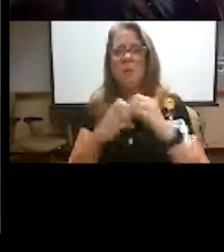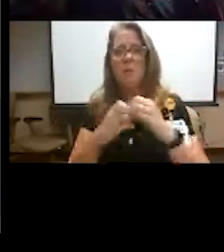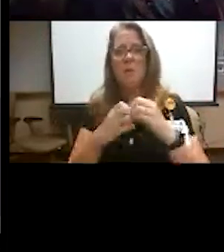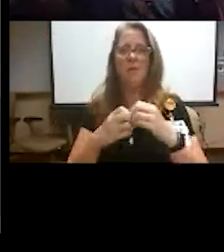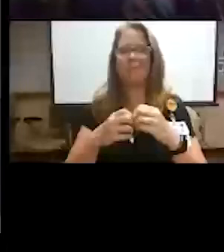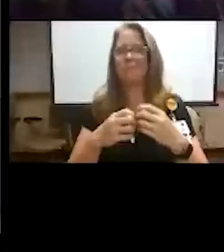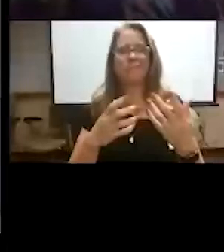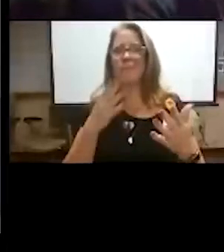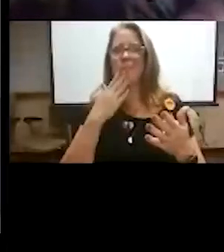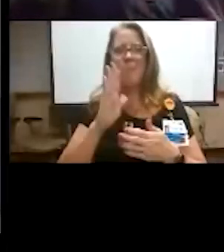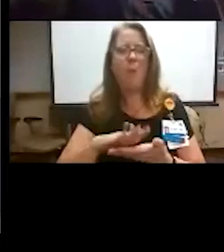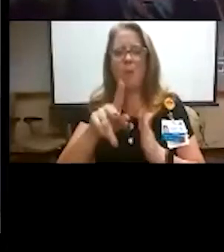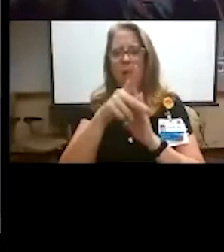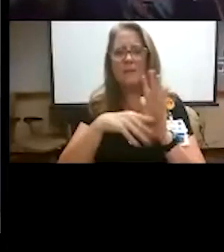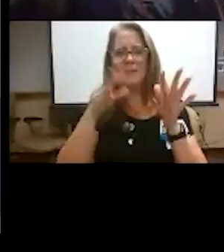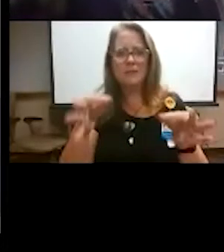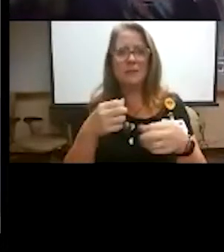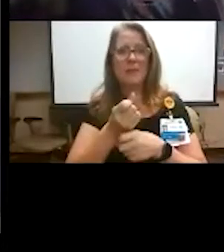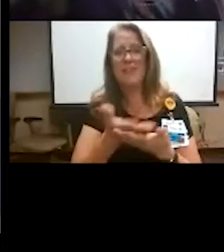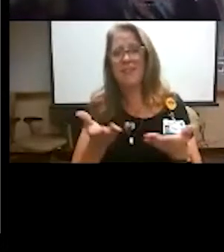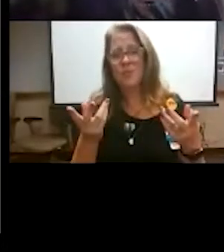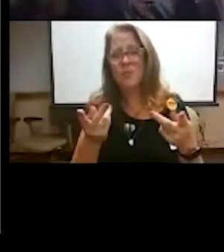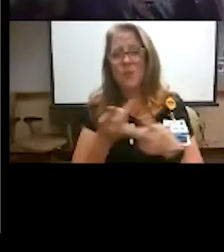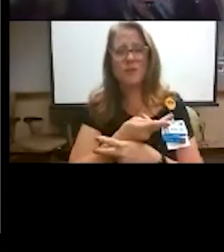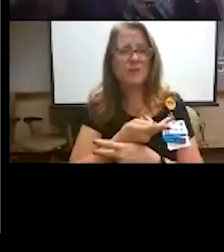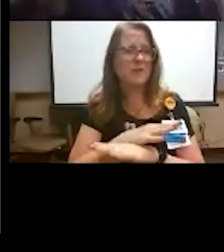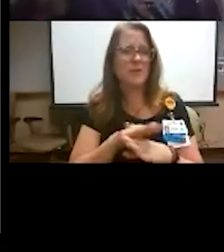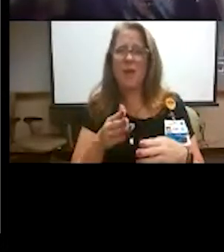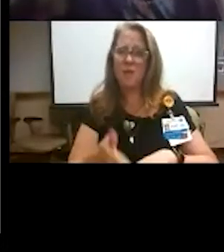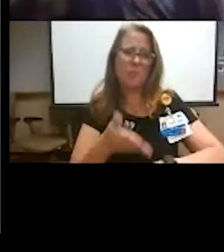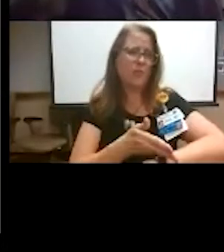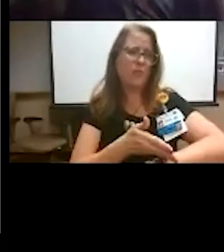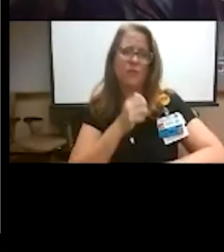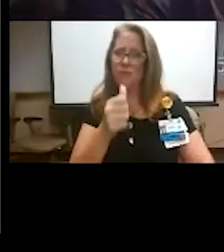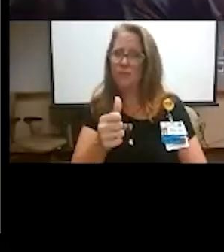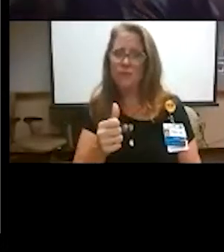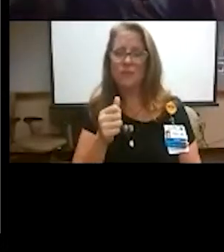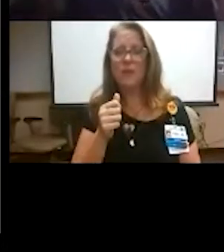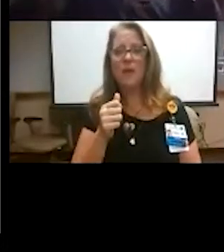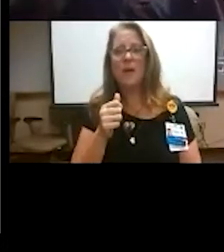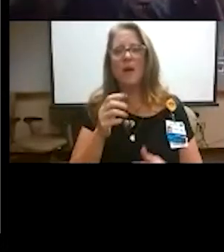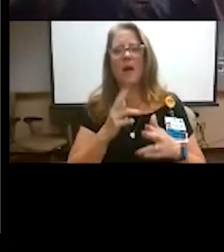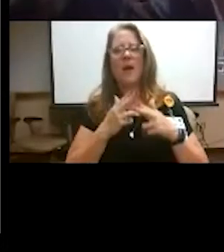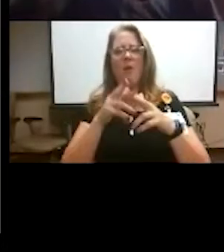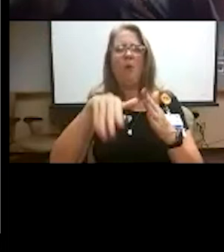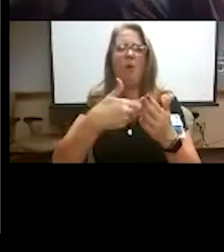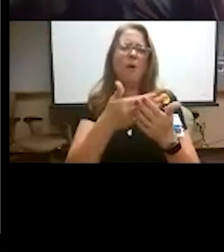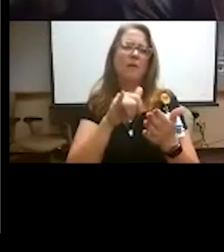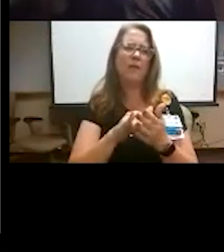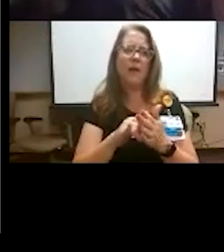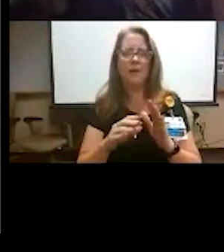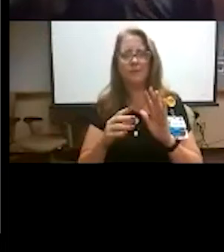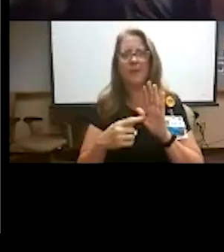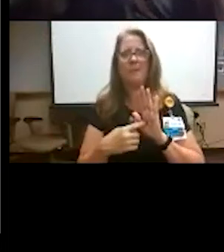policy decisions that actually make things worse. They don't actually make them better. And I call all of this really a